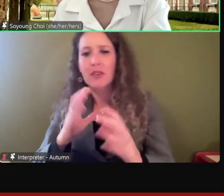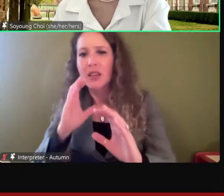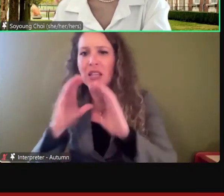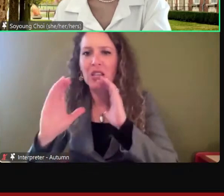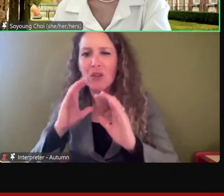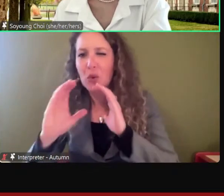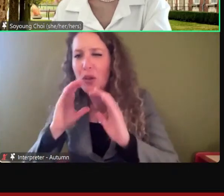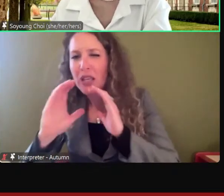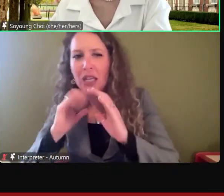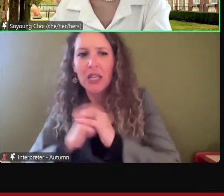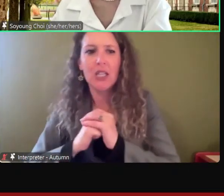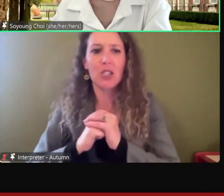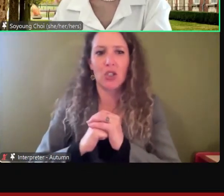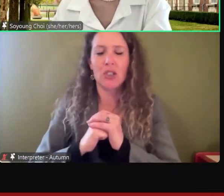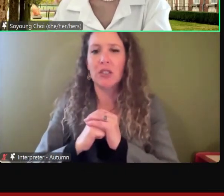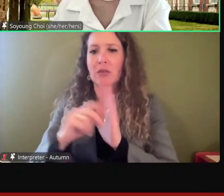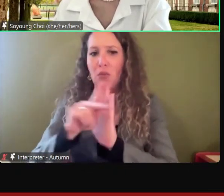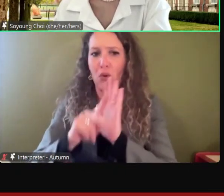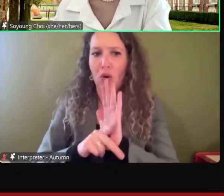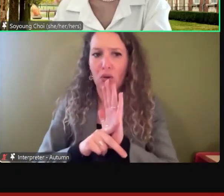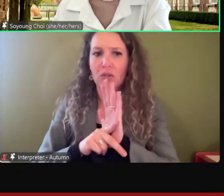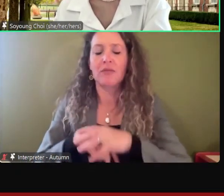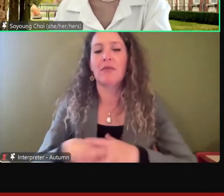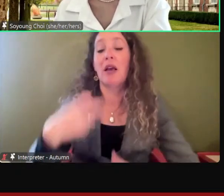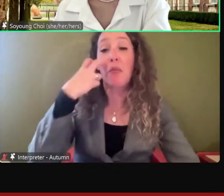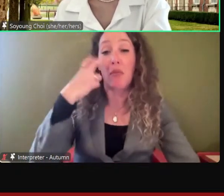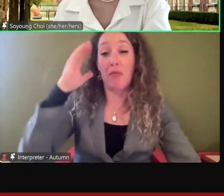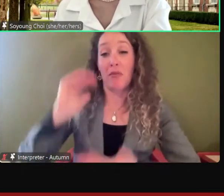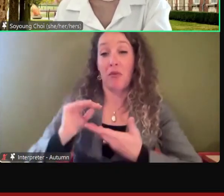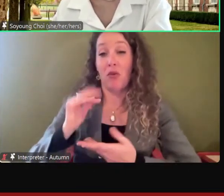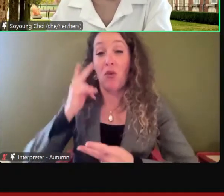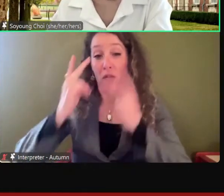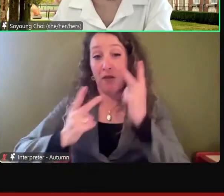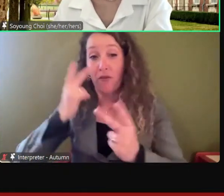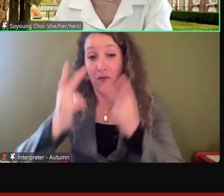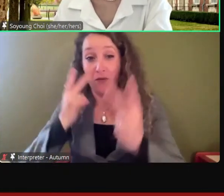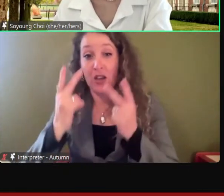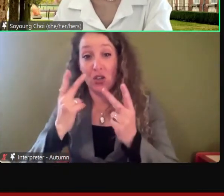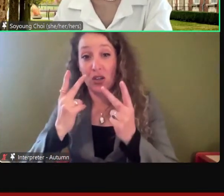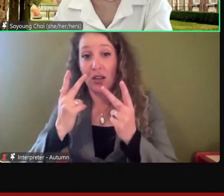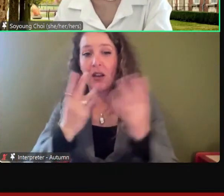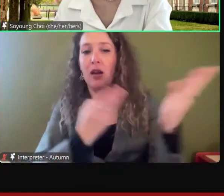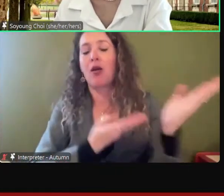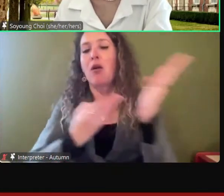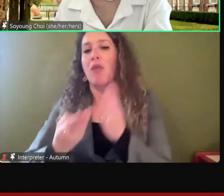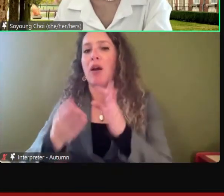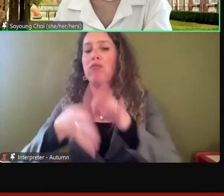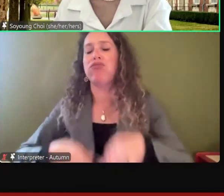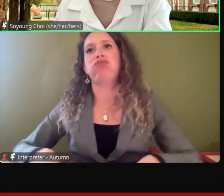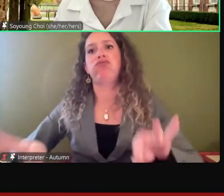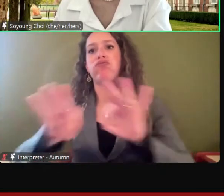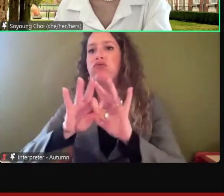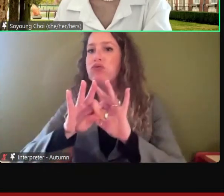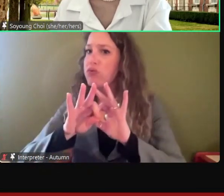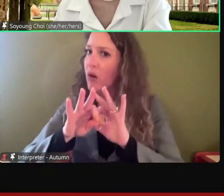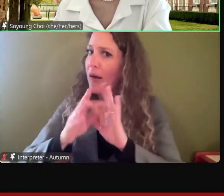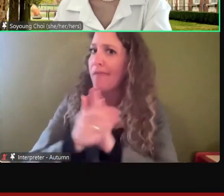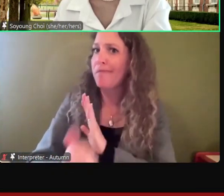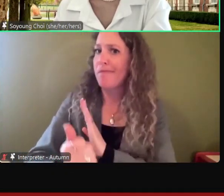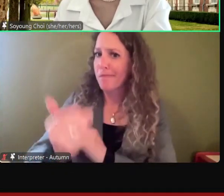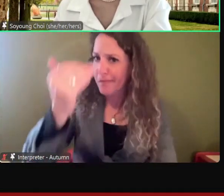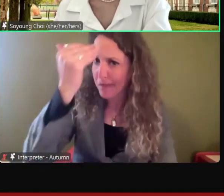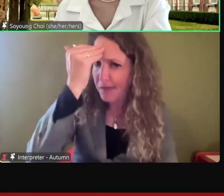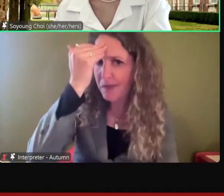critical expertise drawn from their lived experience. Inviting them into the design and